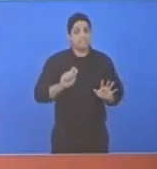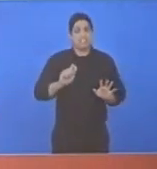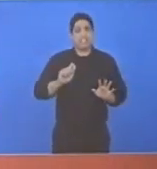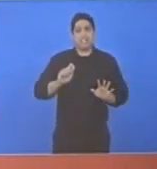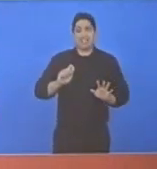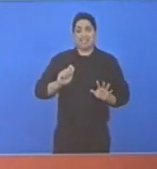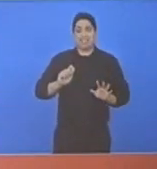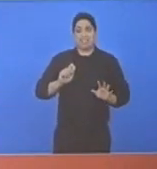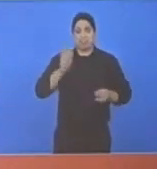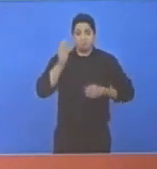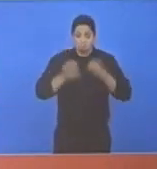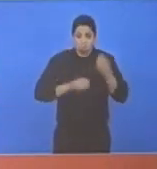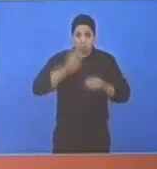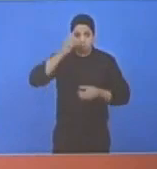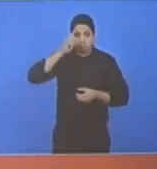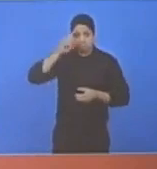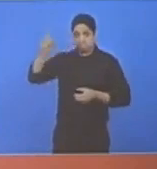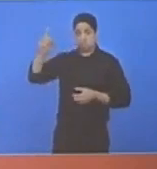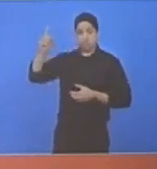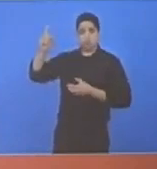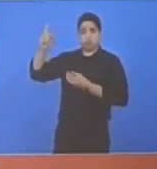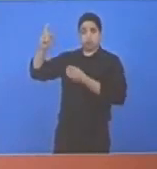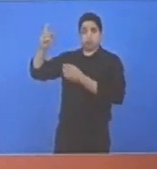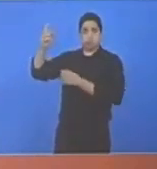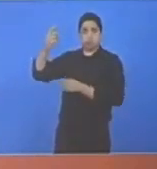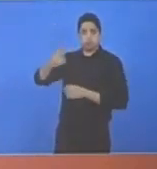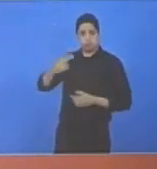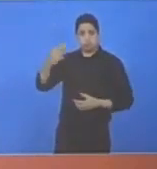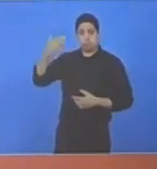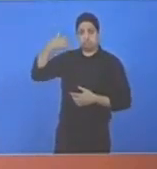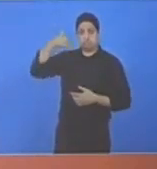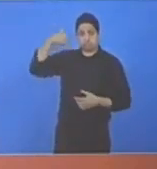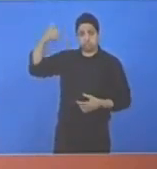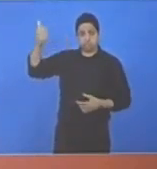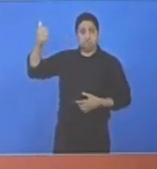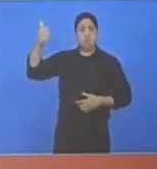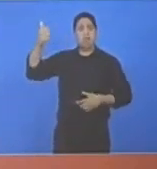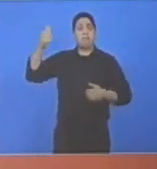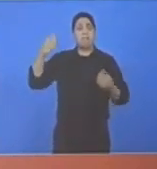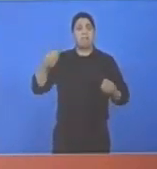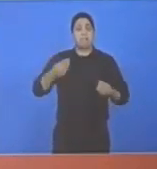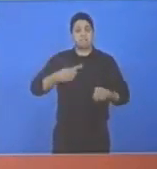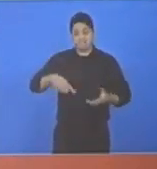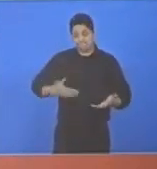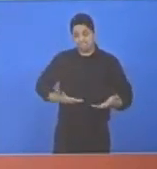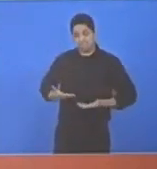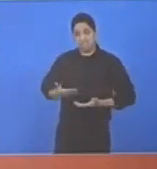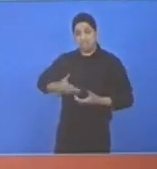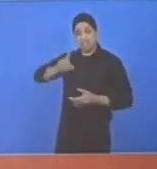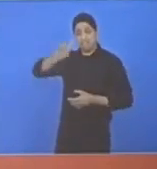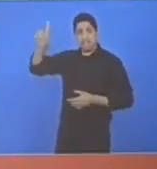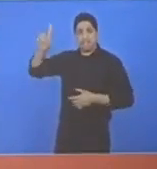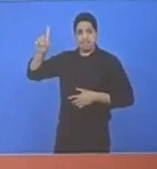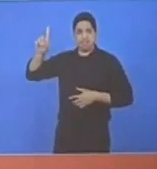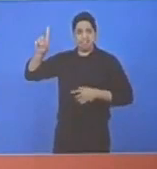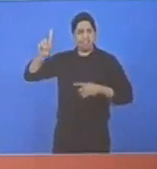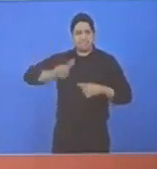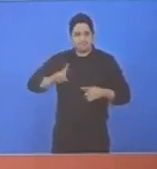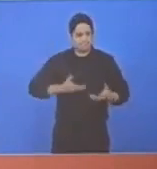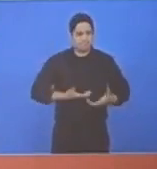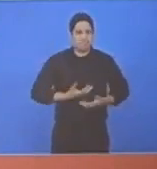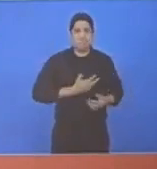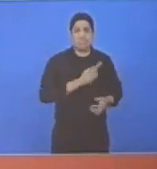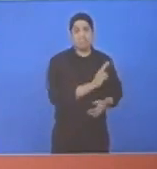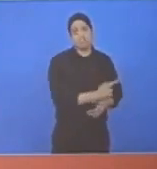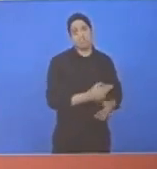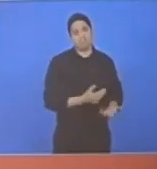but I'm saying what God is saying. The way that God is saying, is seeing religion without